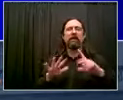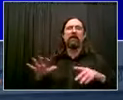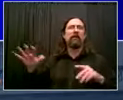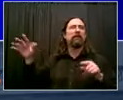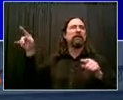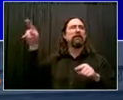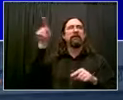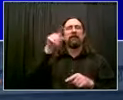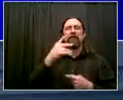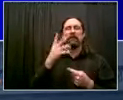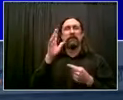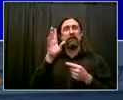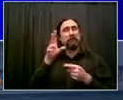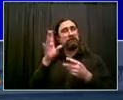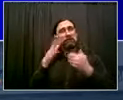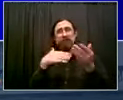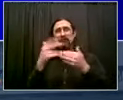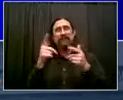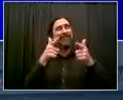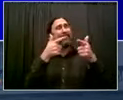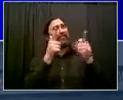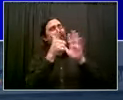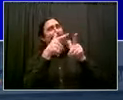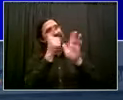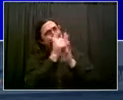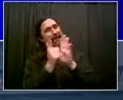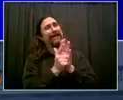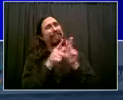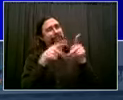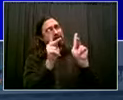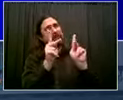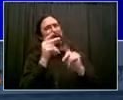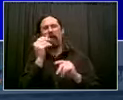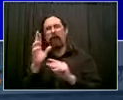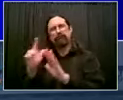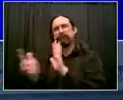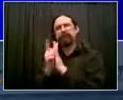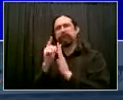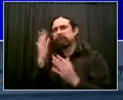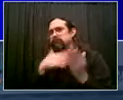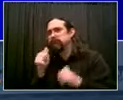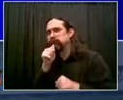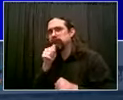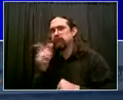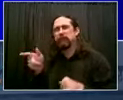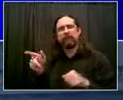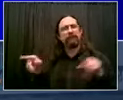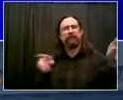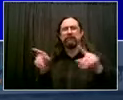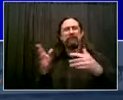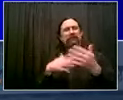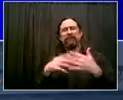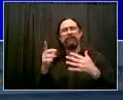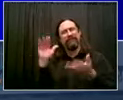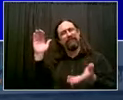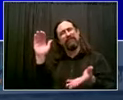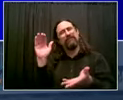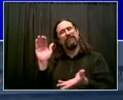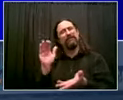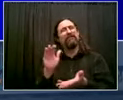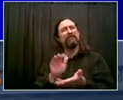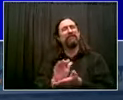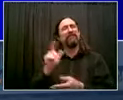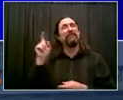compared to last year. That's making a huge difference. But the flow of guns is endless into the city.